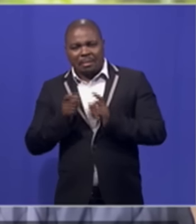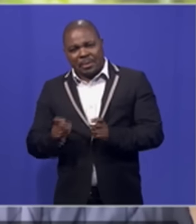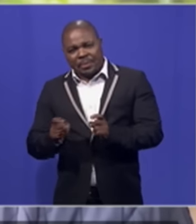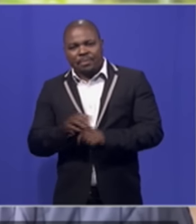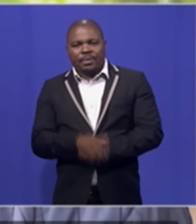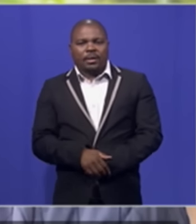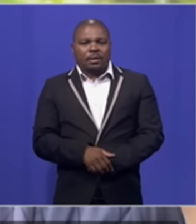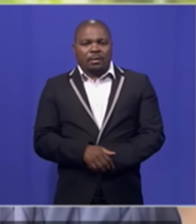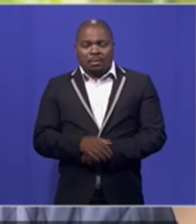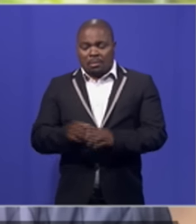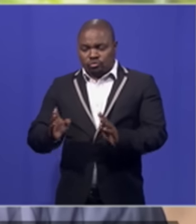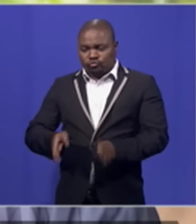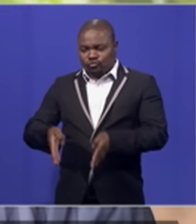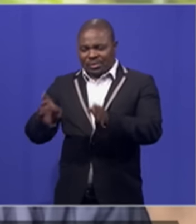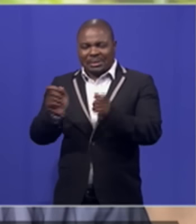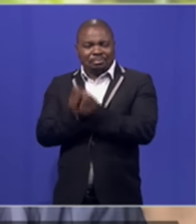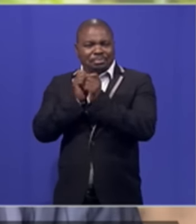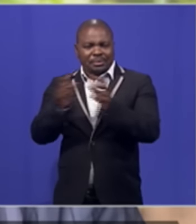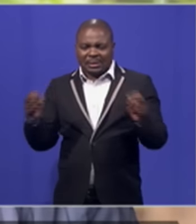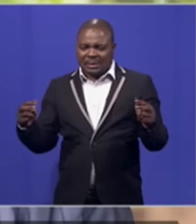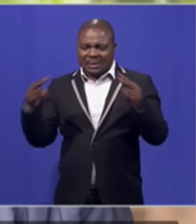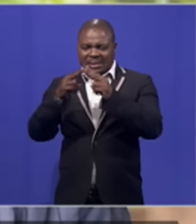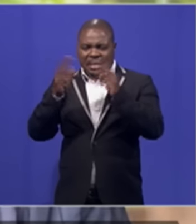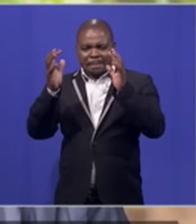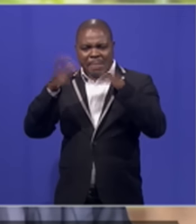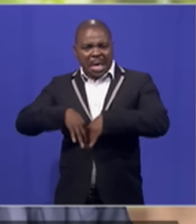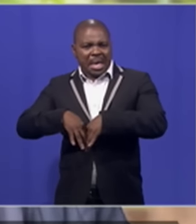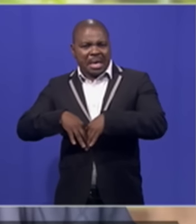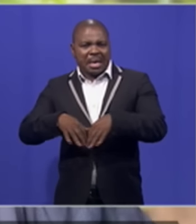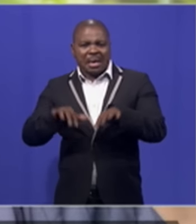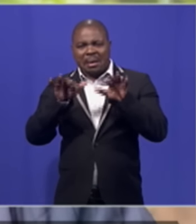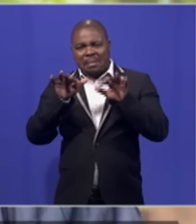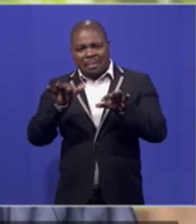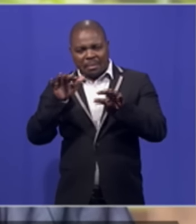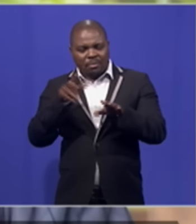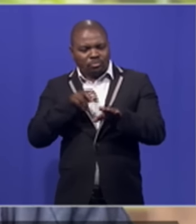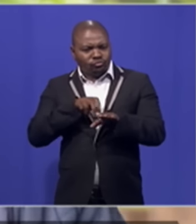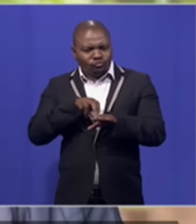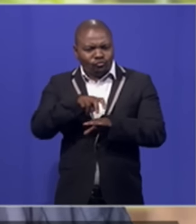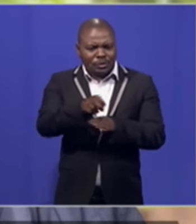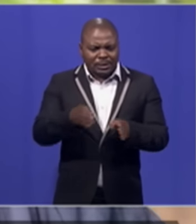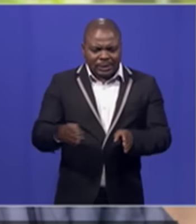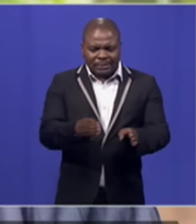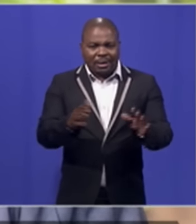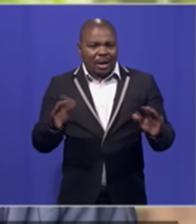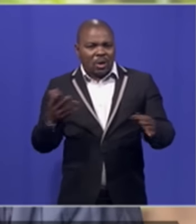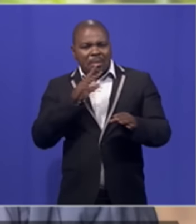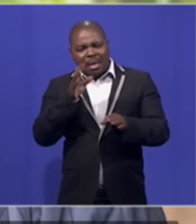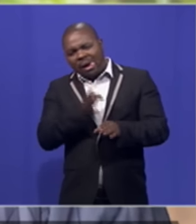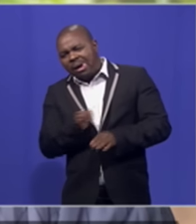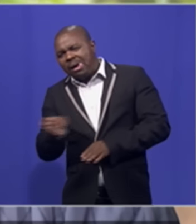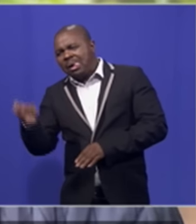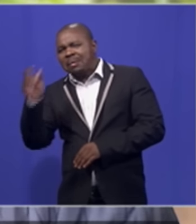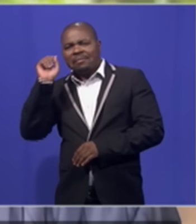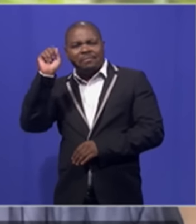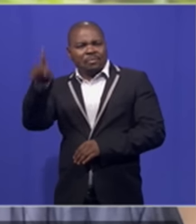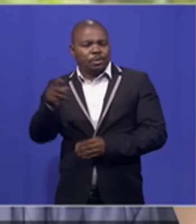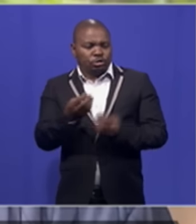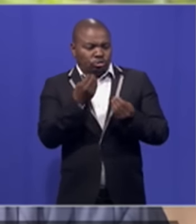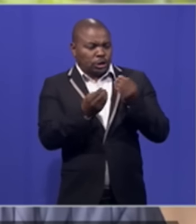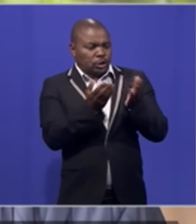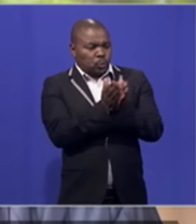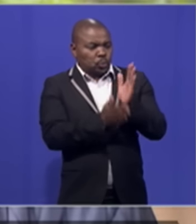Dipato tša bona di tshenyeile mabridge a boelane bjale batho ba tshwanetse gore ba crosse nuka ba tlanje ba jiga ba ikhule bana ba ligola